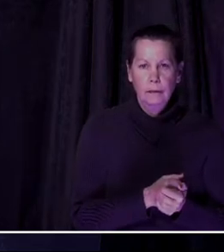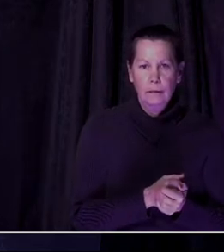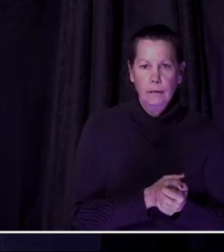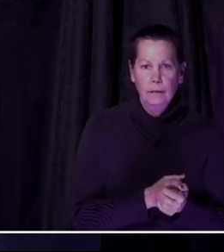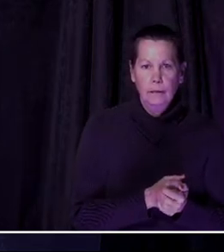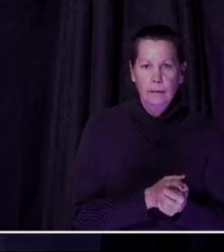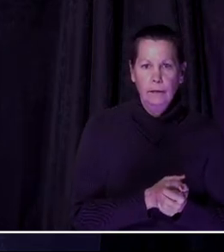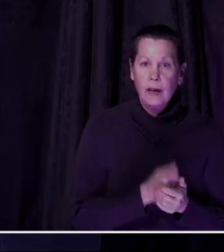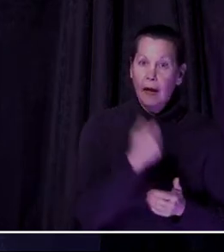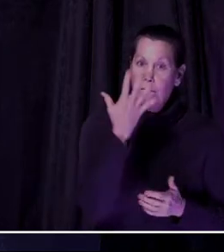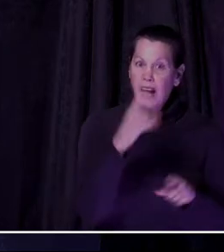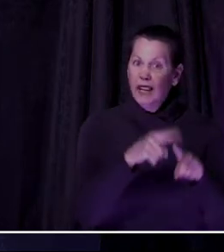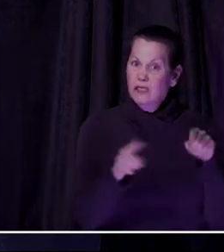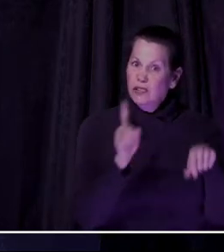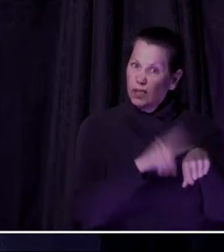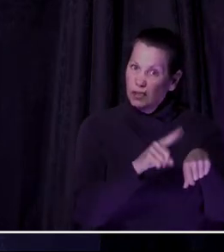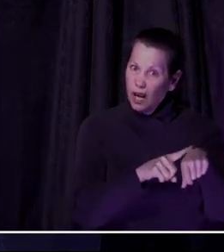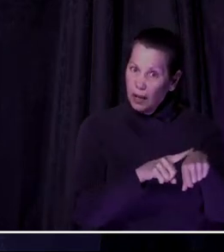at least five different times.